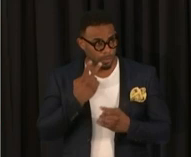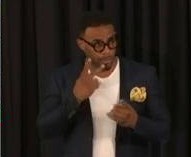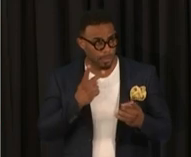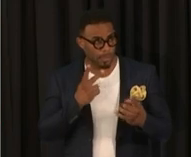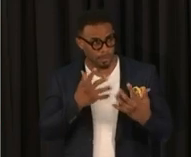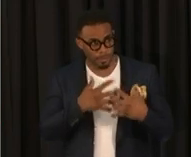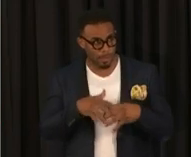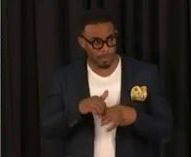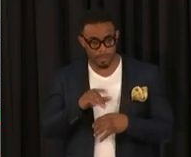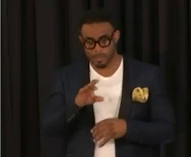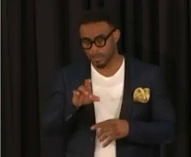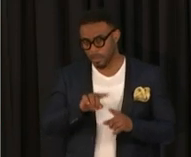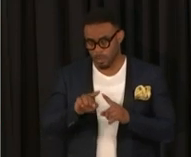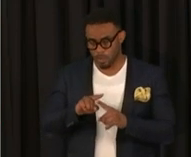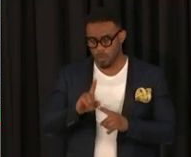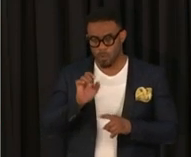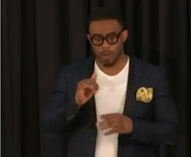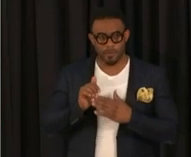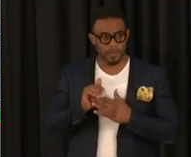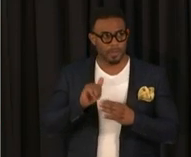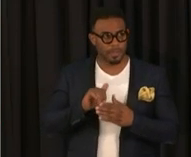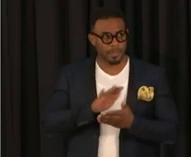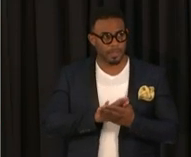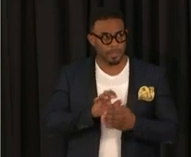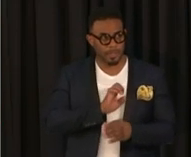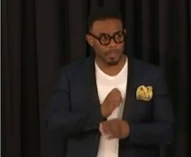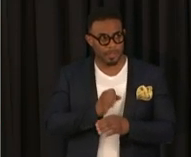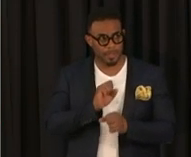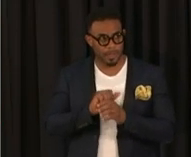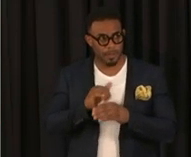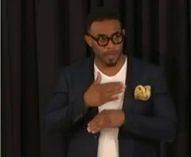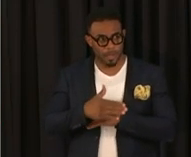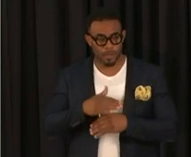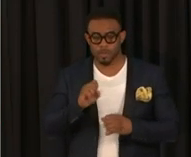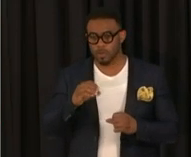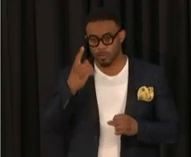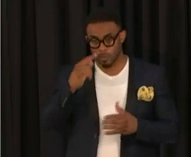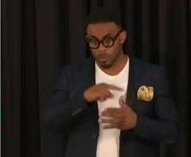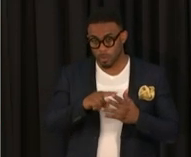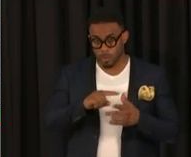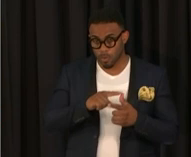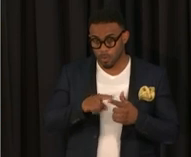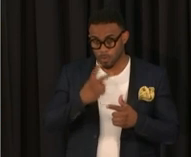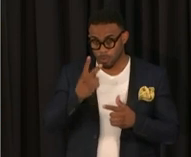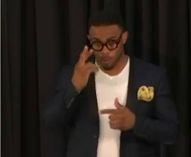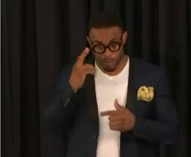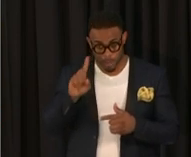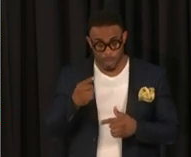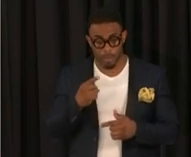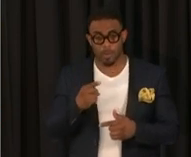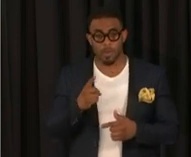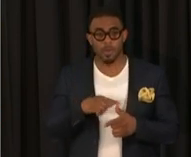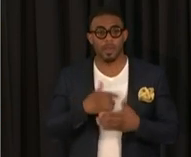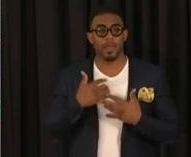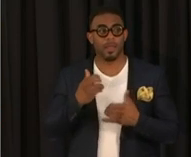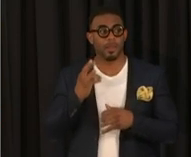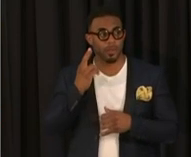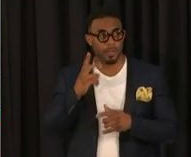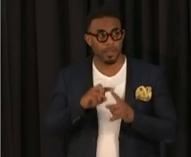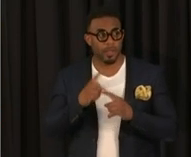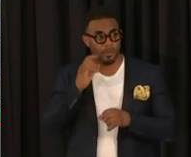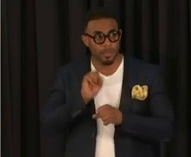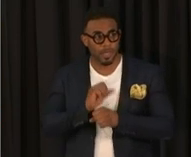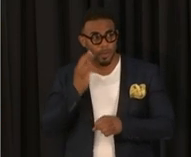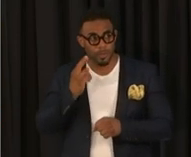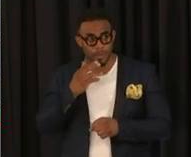We saw that play out here in the district, as well as one of the leaders in clean energy jobs in the country. So for those two reasons alone, for health reasons